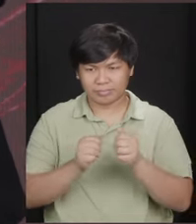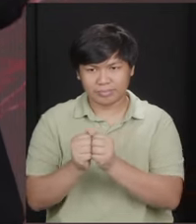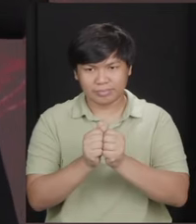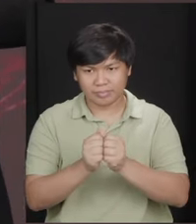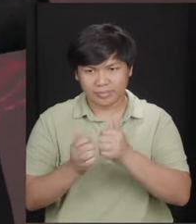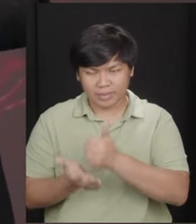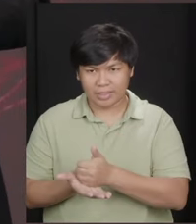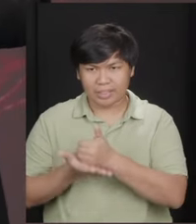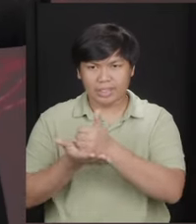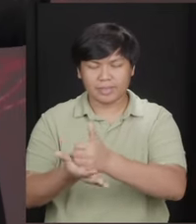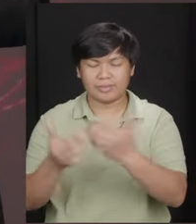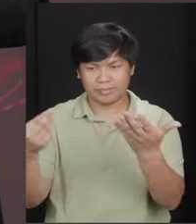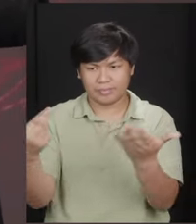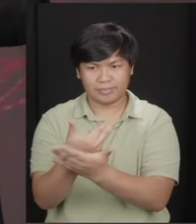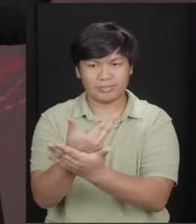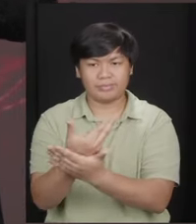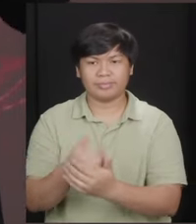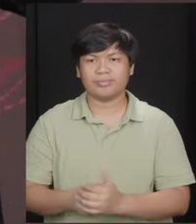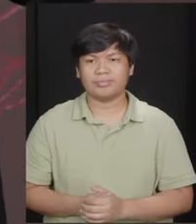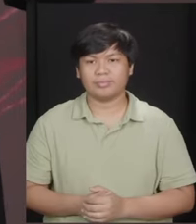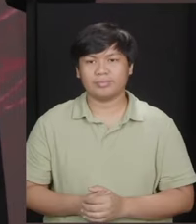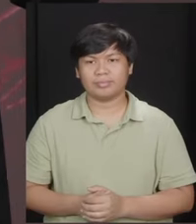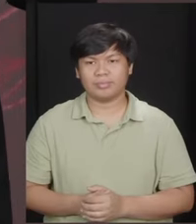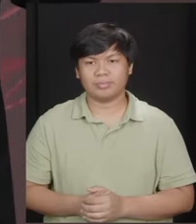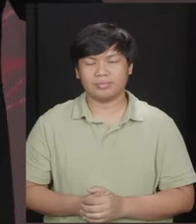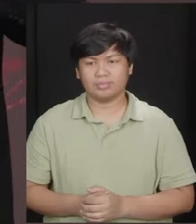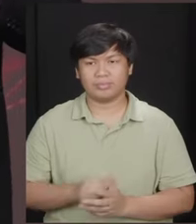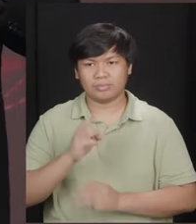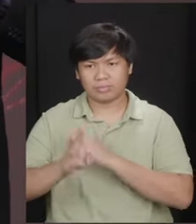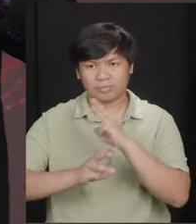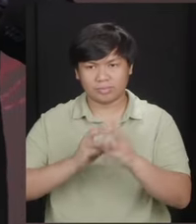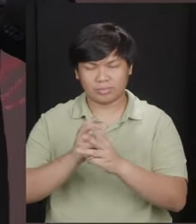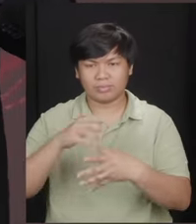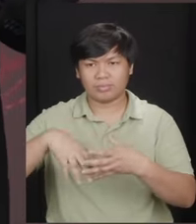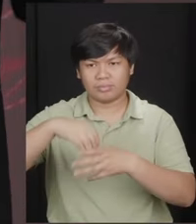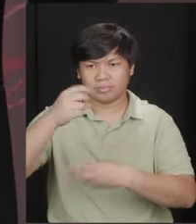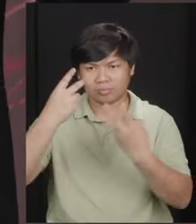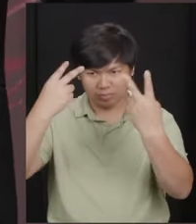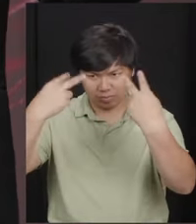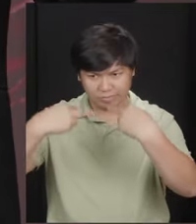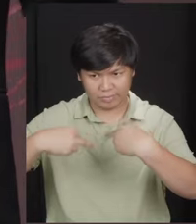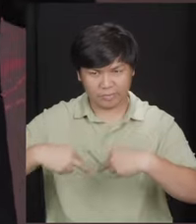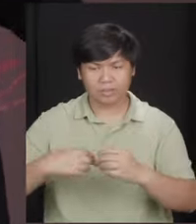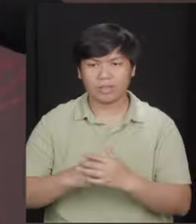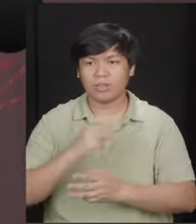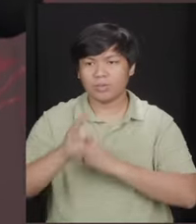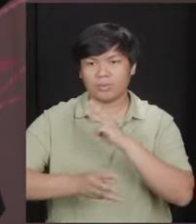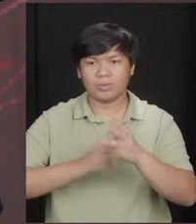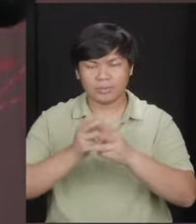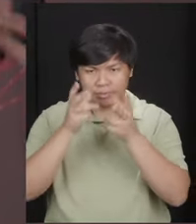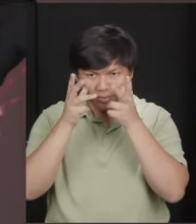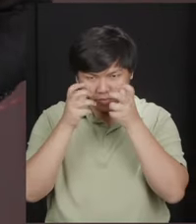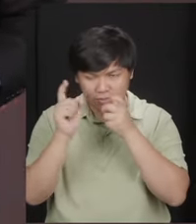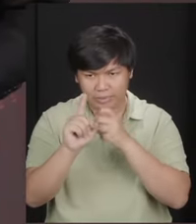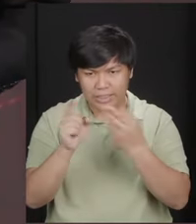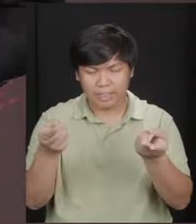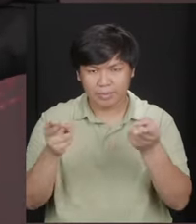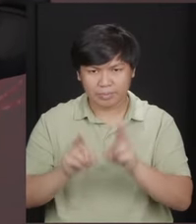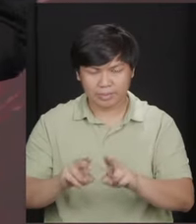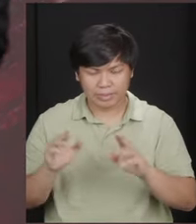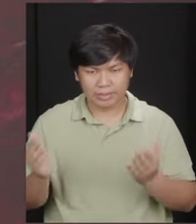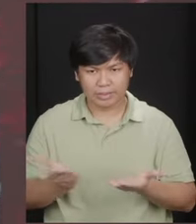to help them get back. The world outside is looking at us. The world outside is listening for what's happening